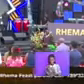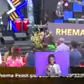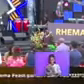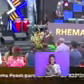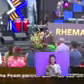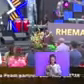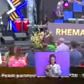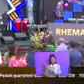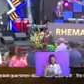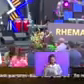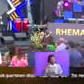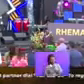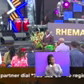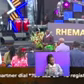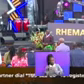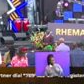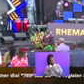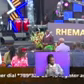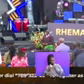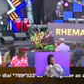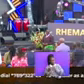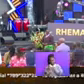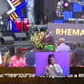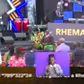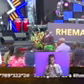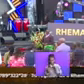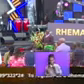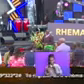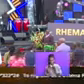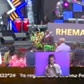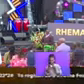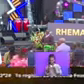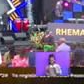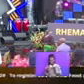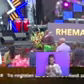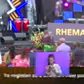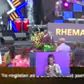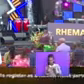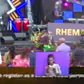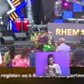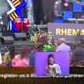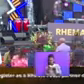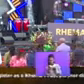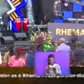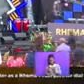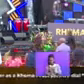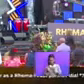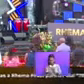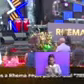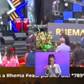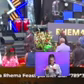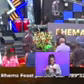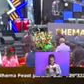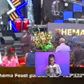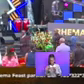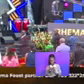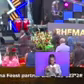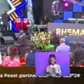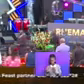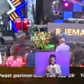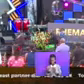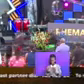you rush now and come and take it rush rush rush how much are they going for 15 one